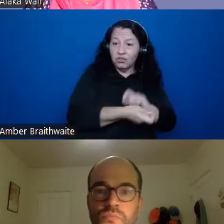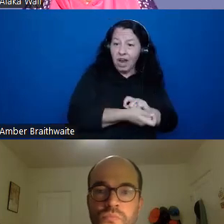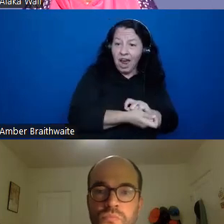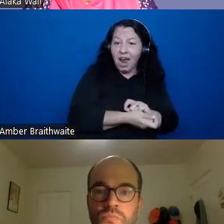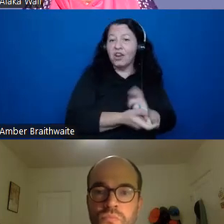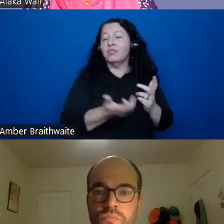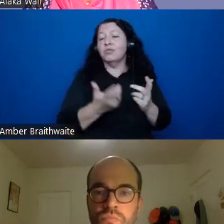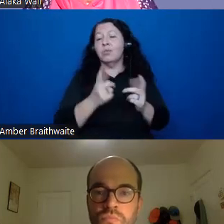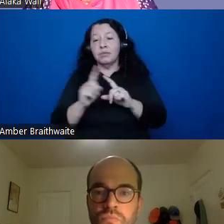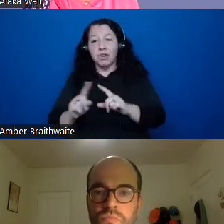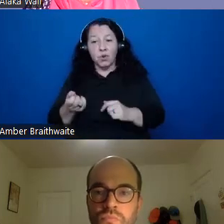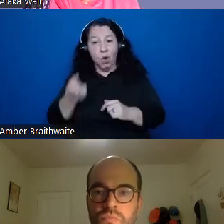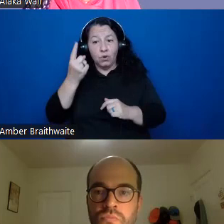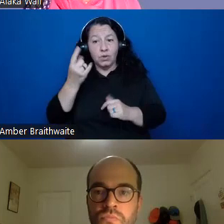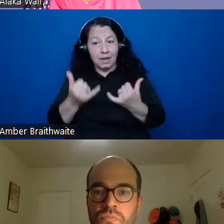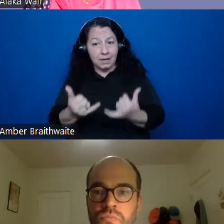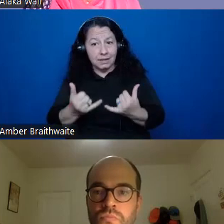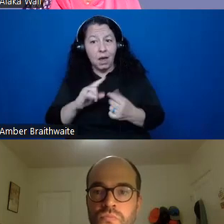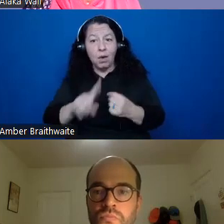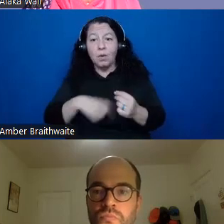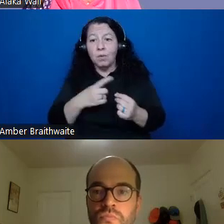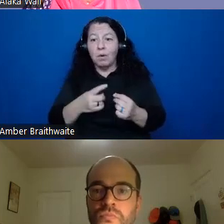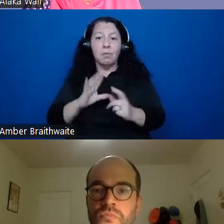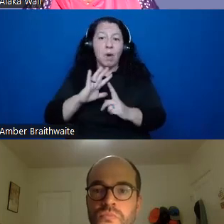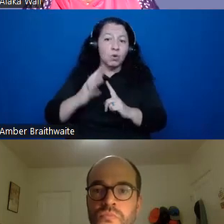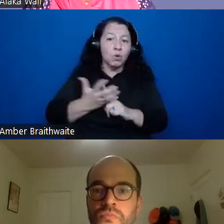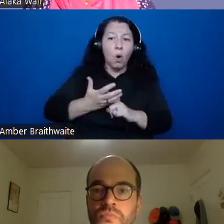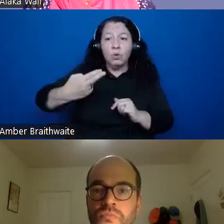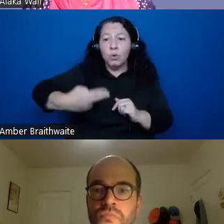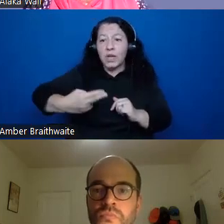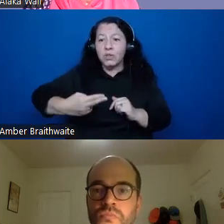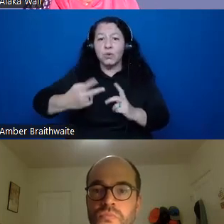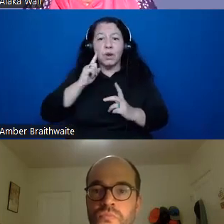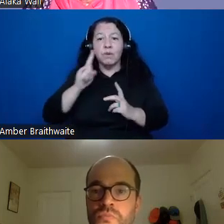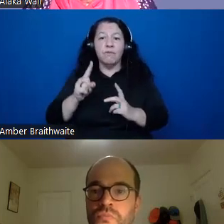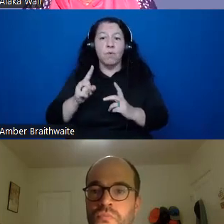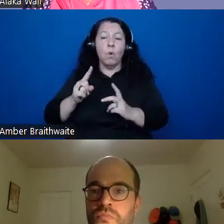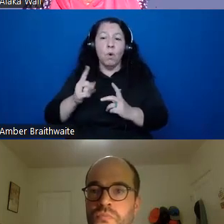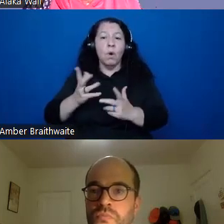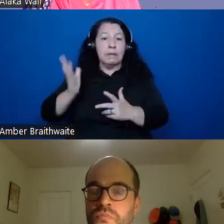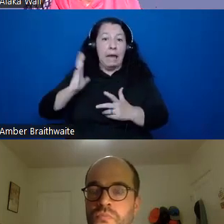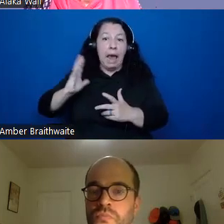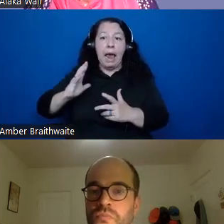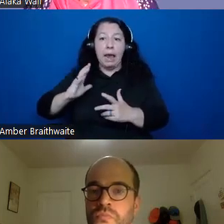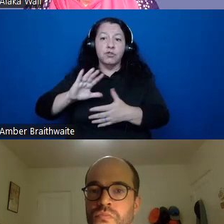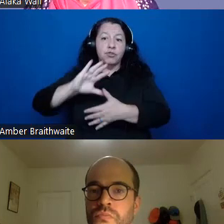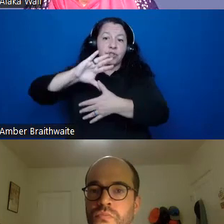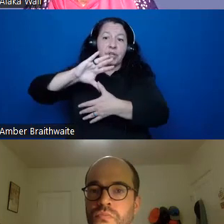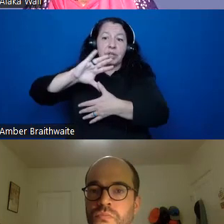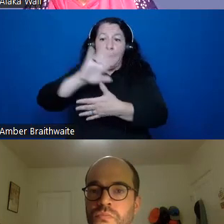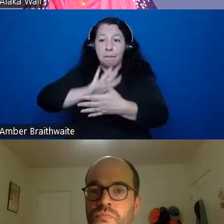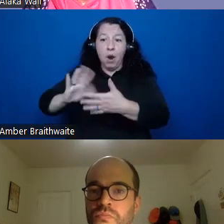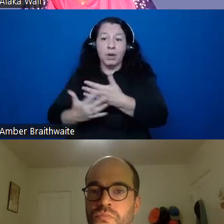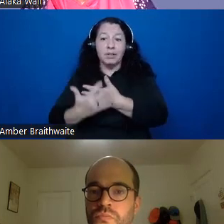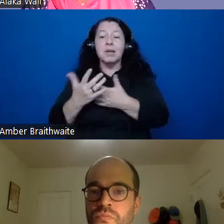different understandings now about the cultural history of the ancient Americas because new scientific discoveries